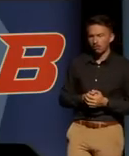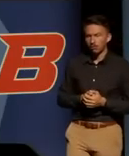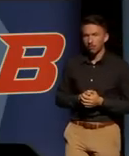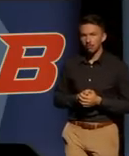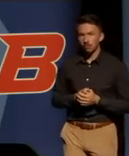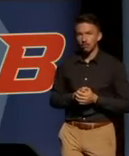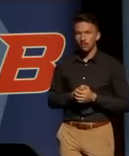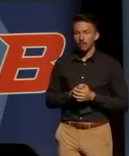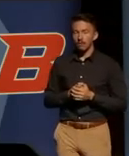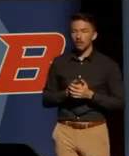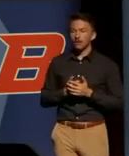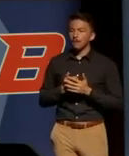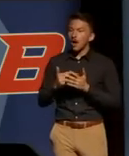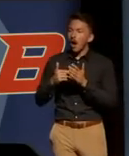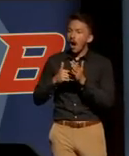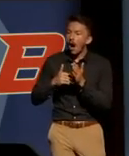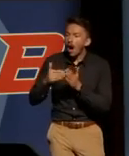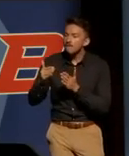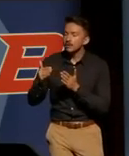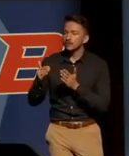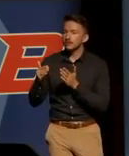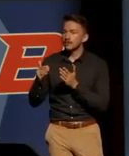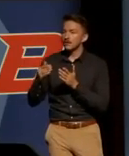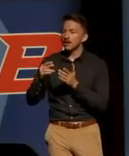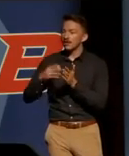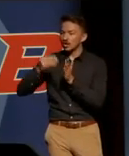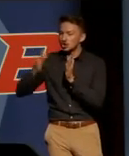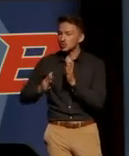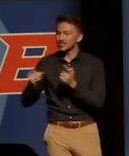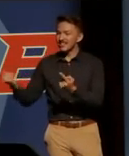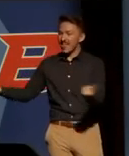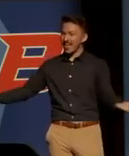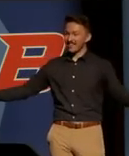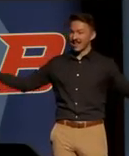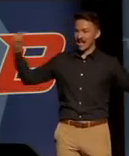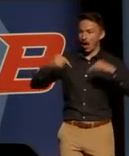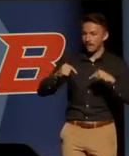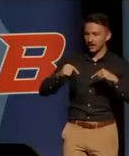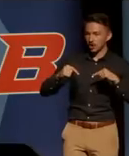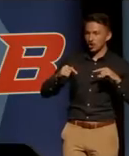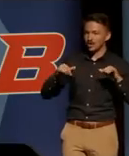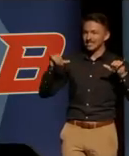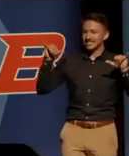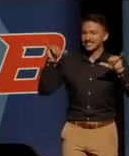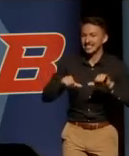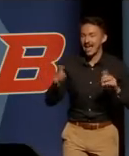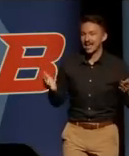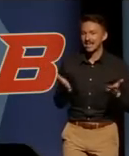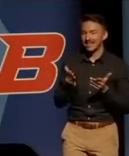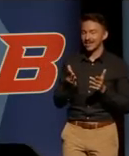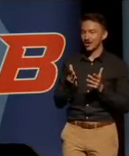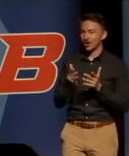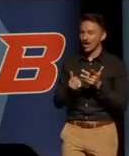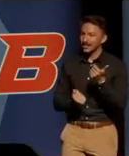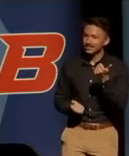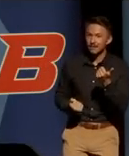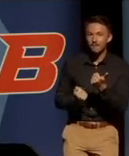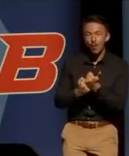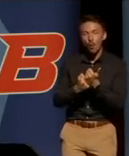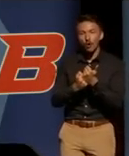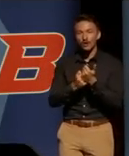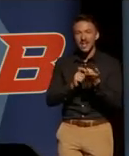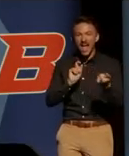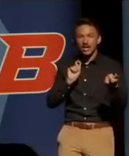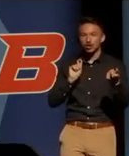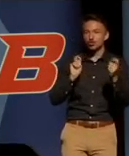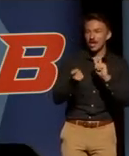up staying here and giving back to the state of Idaho and being a part of that incredibly talented series of leaders who